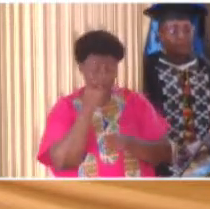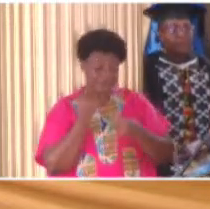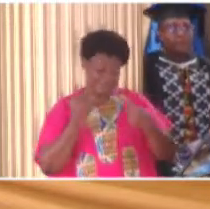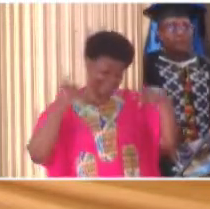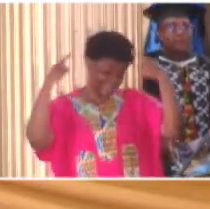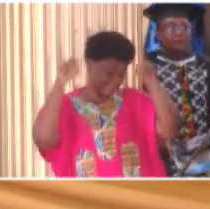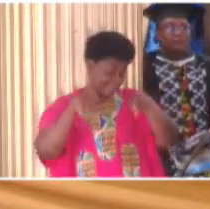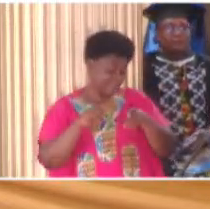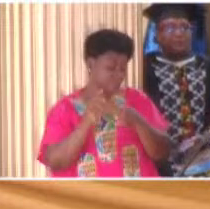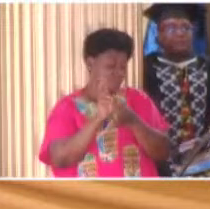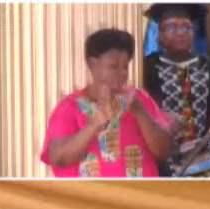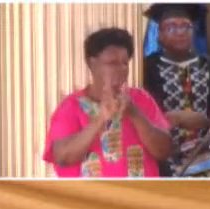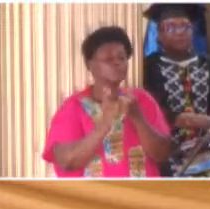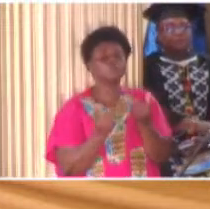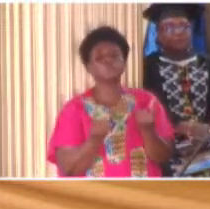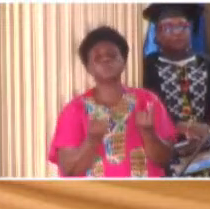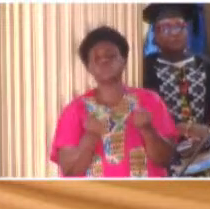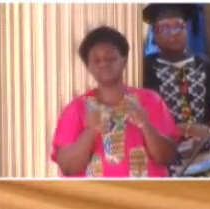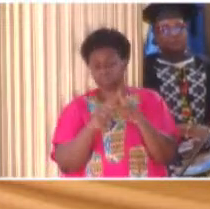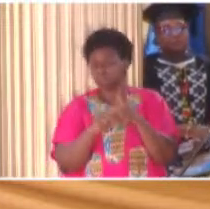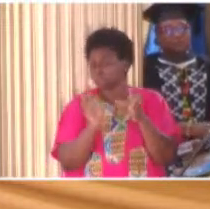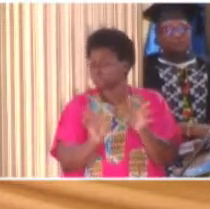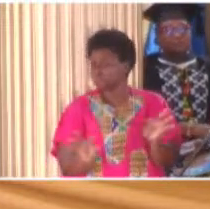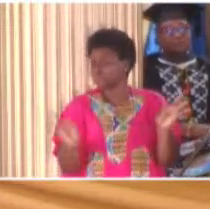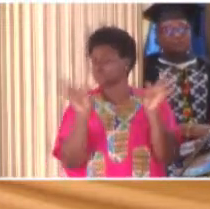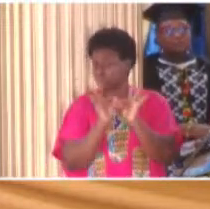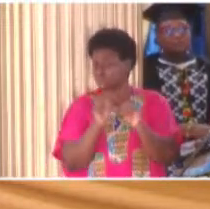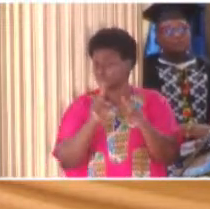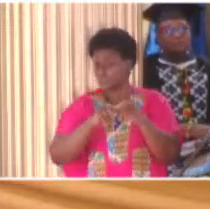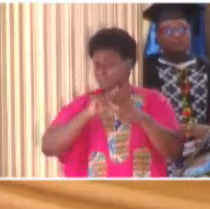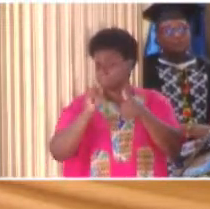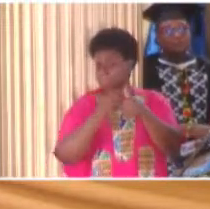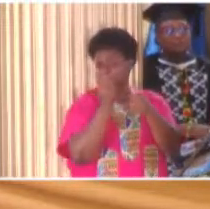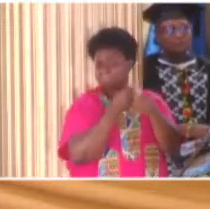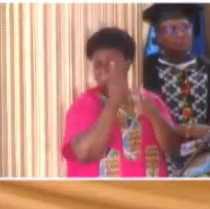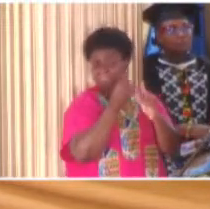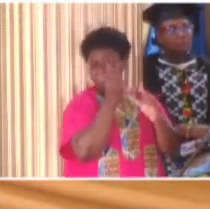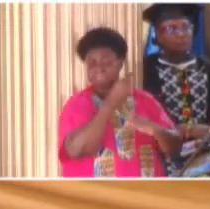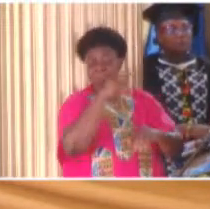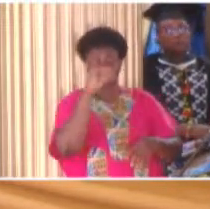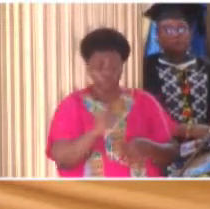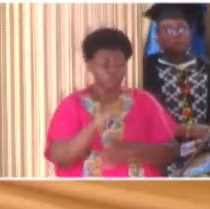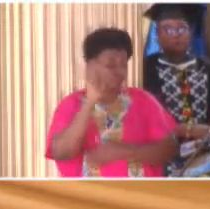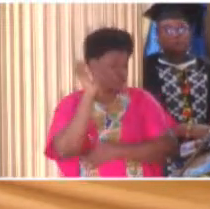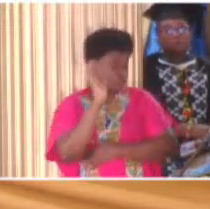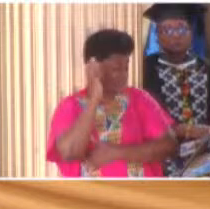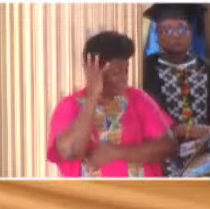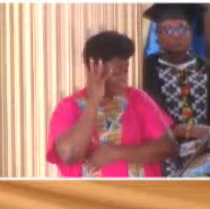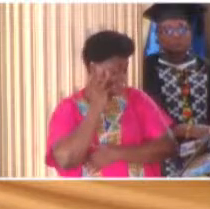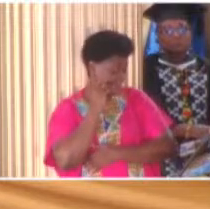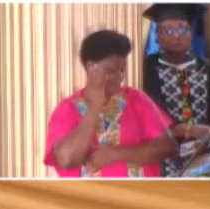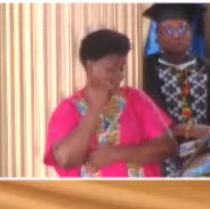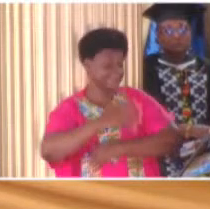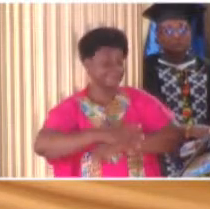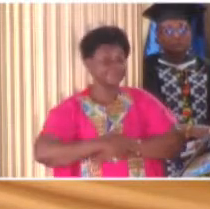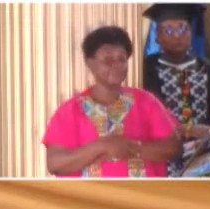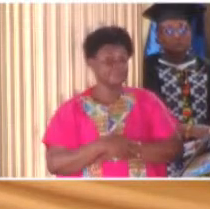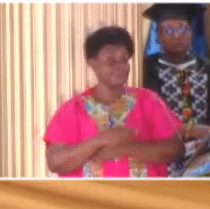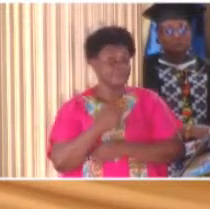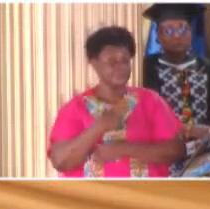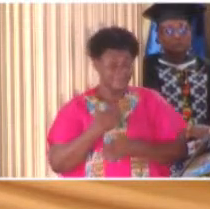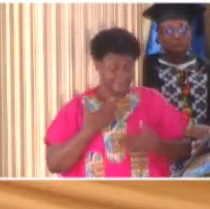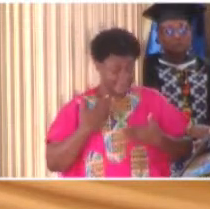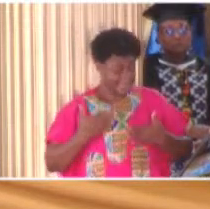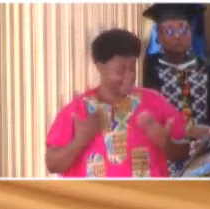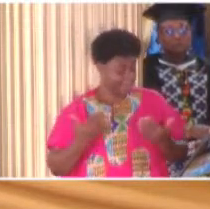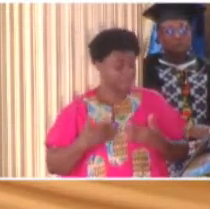this university, it is imperative that we prioritize your experience. I am glad